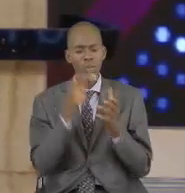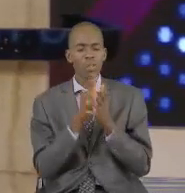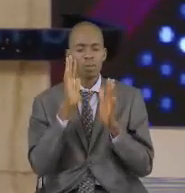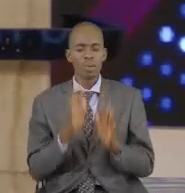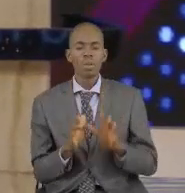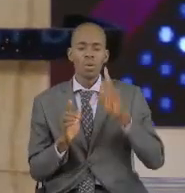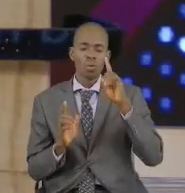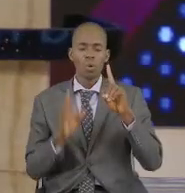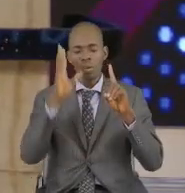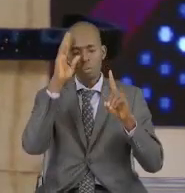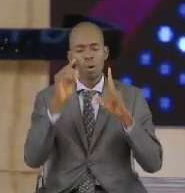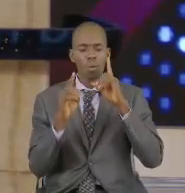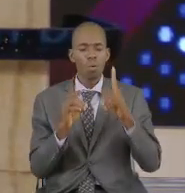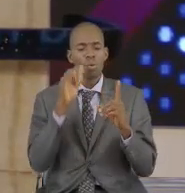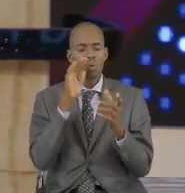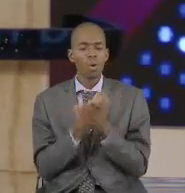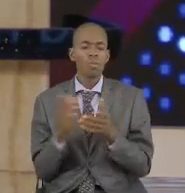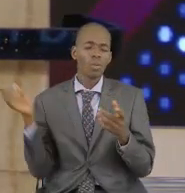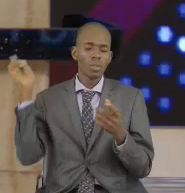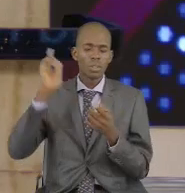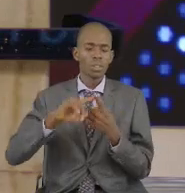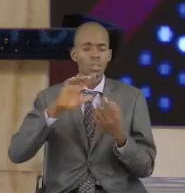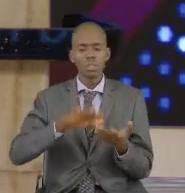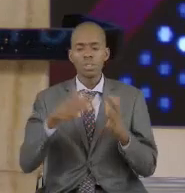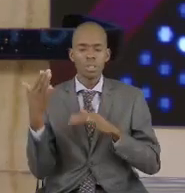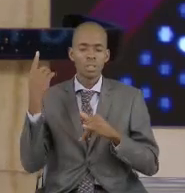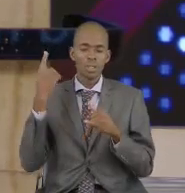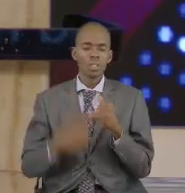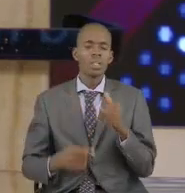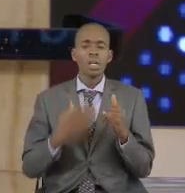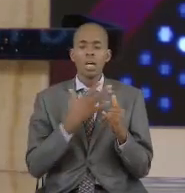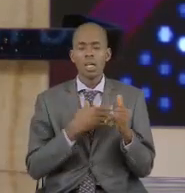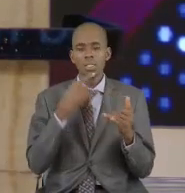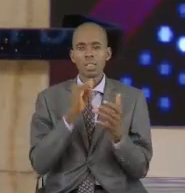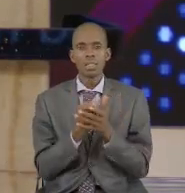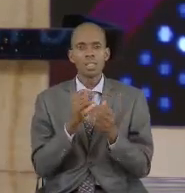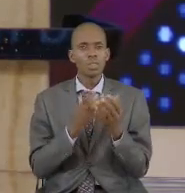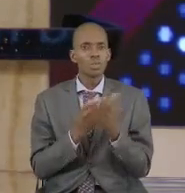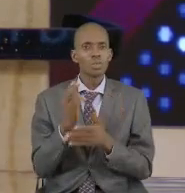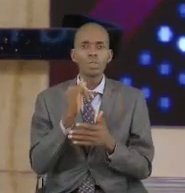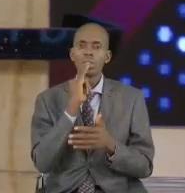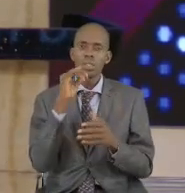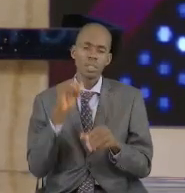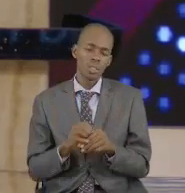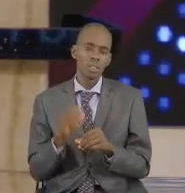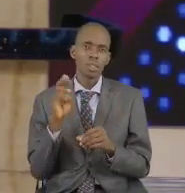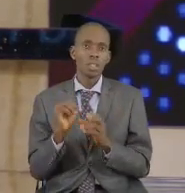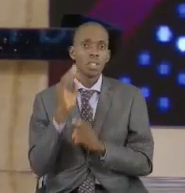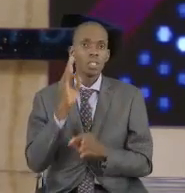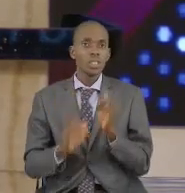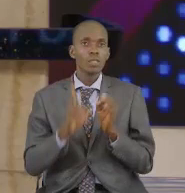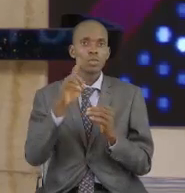until death do us part, as the truth is in him. If you have been taught by him